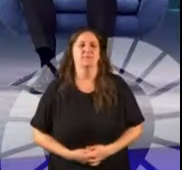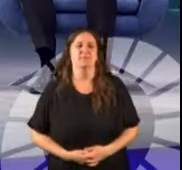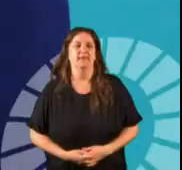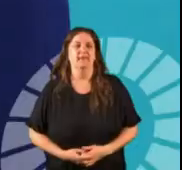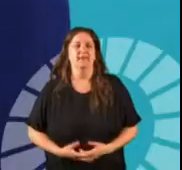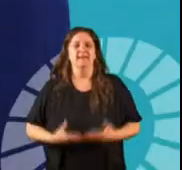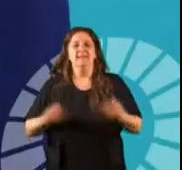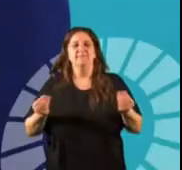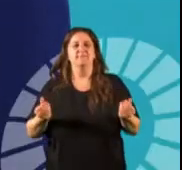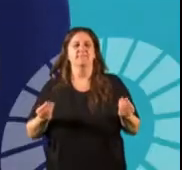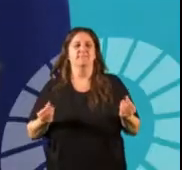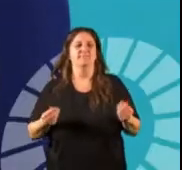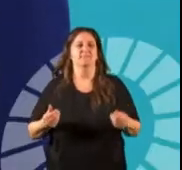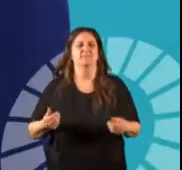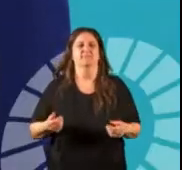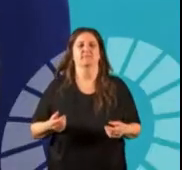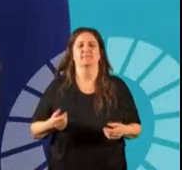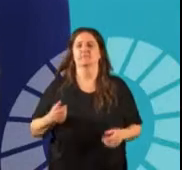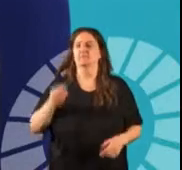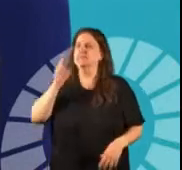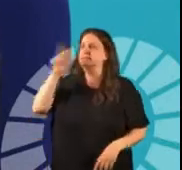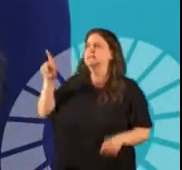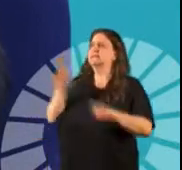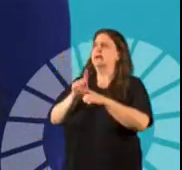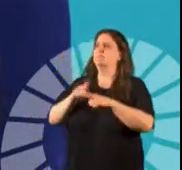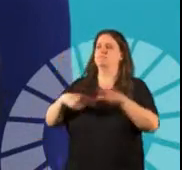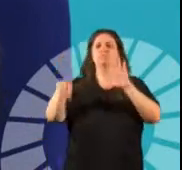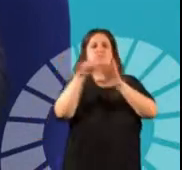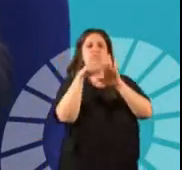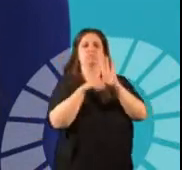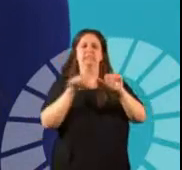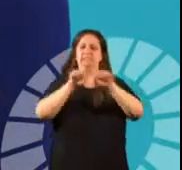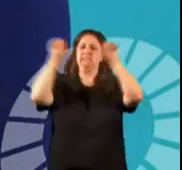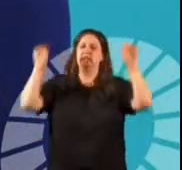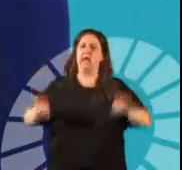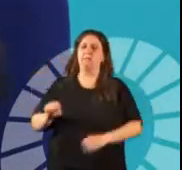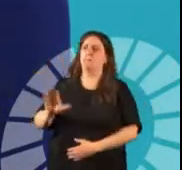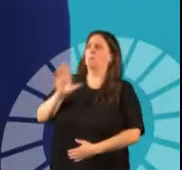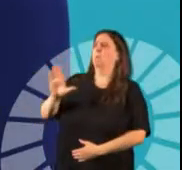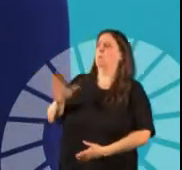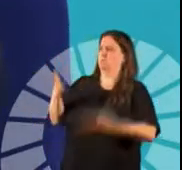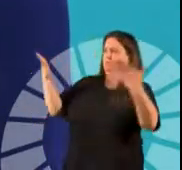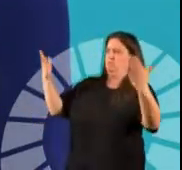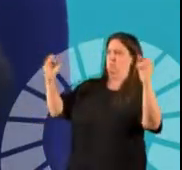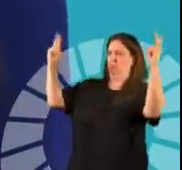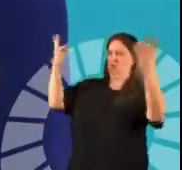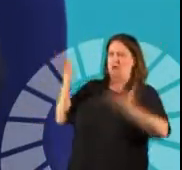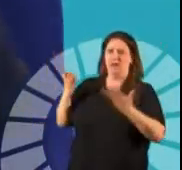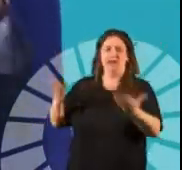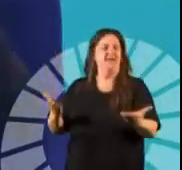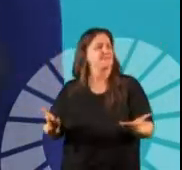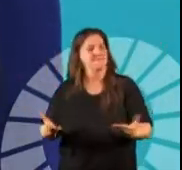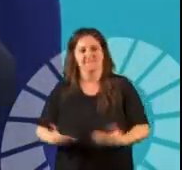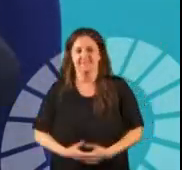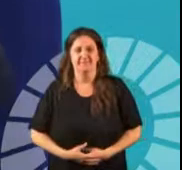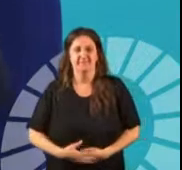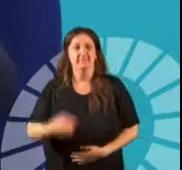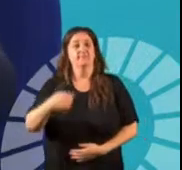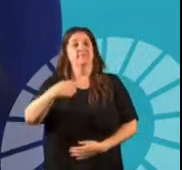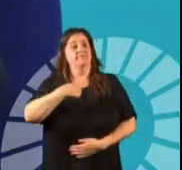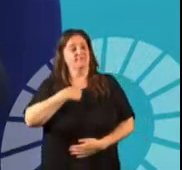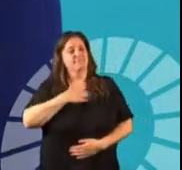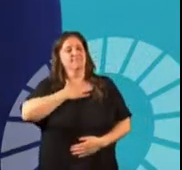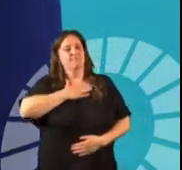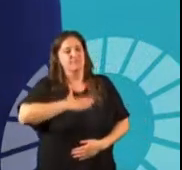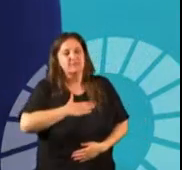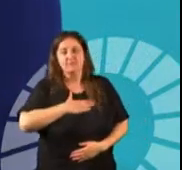got the institutional mechanisms that work correctly so that young people can effectively intervene at decision-making